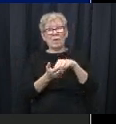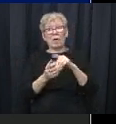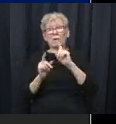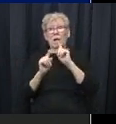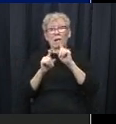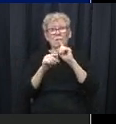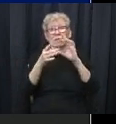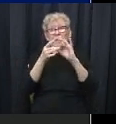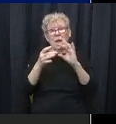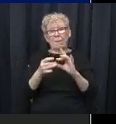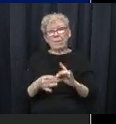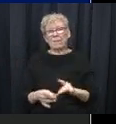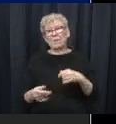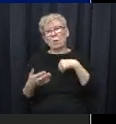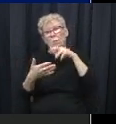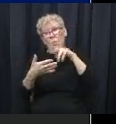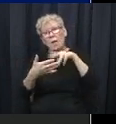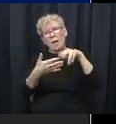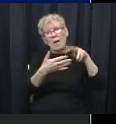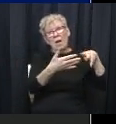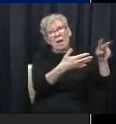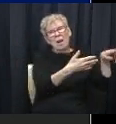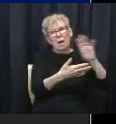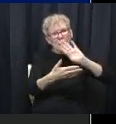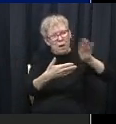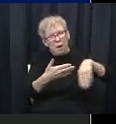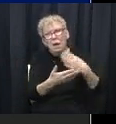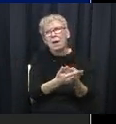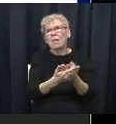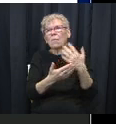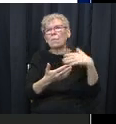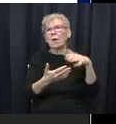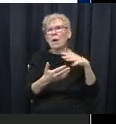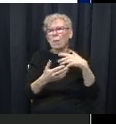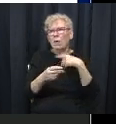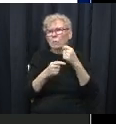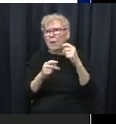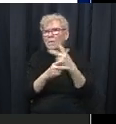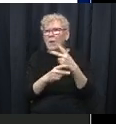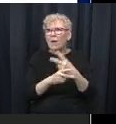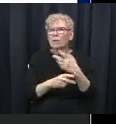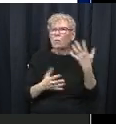into what is being presented today. Next slide.